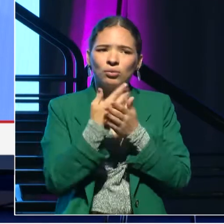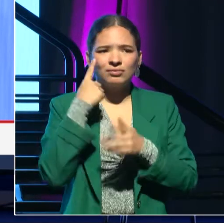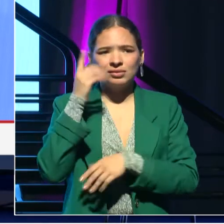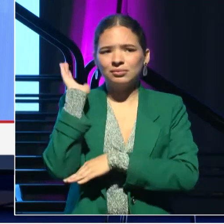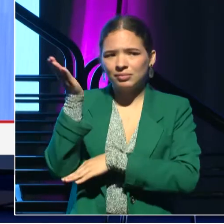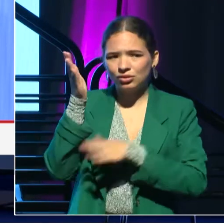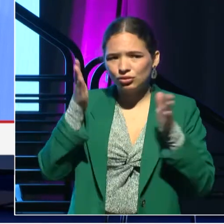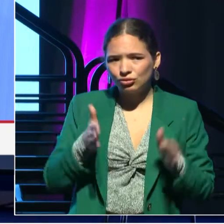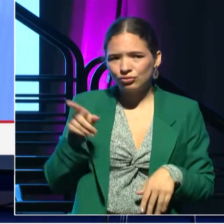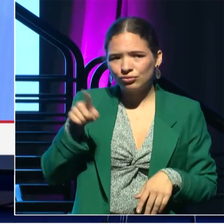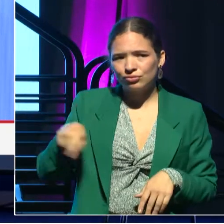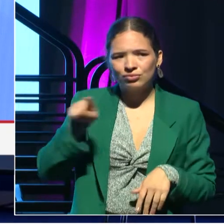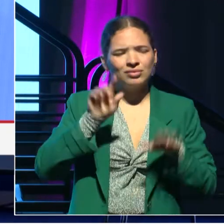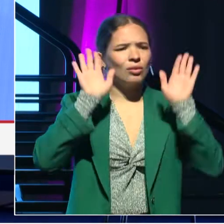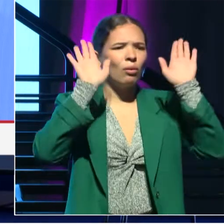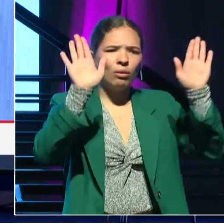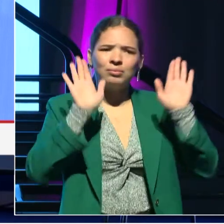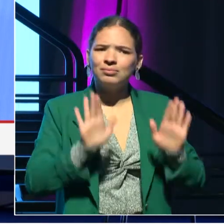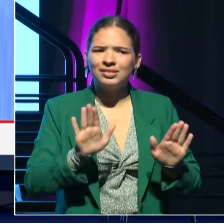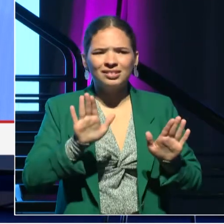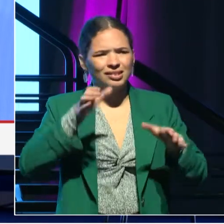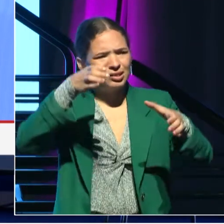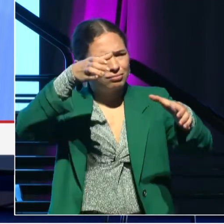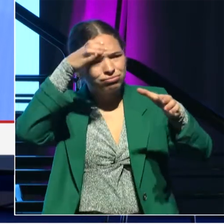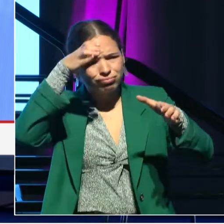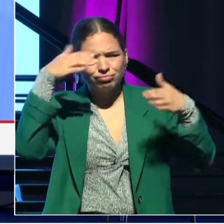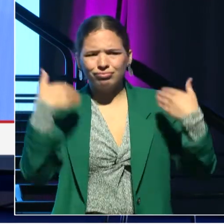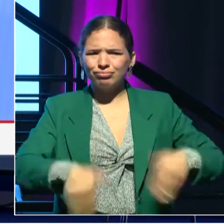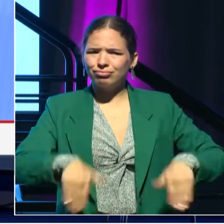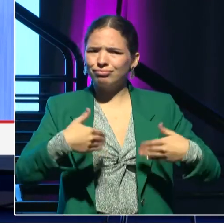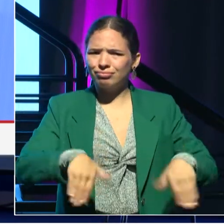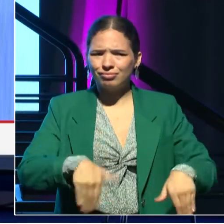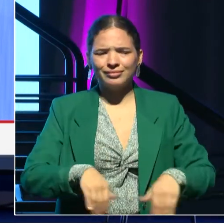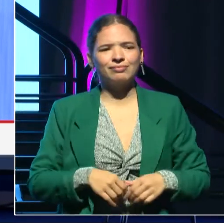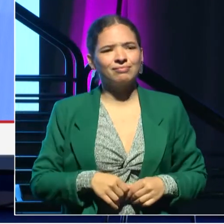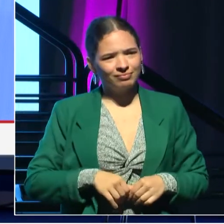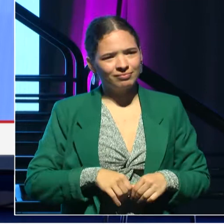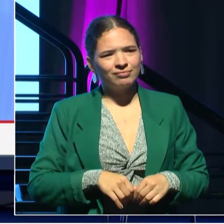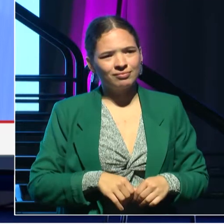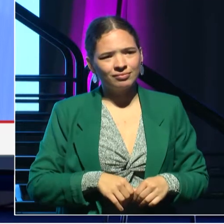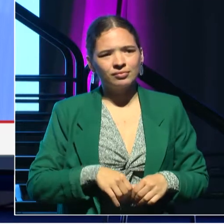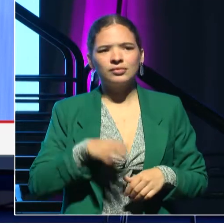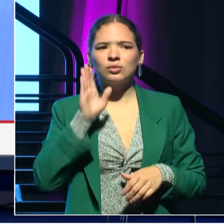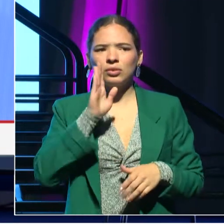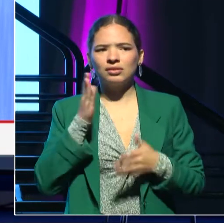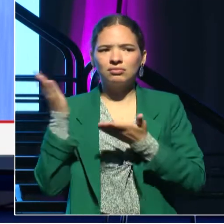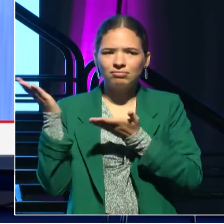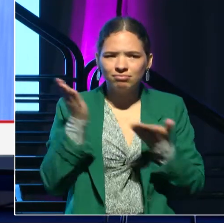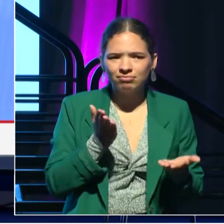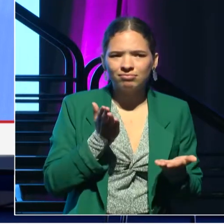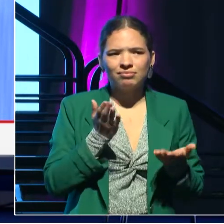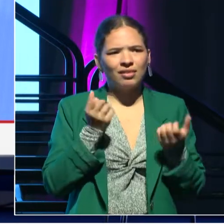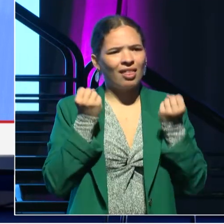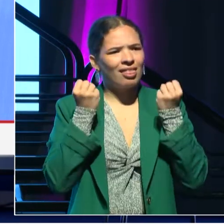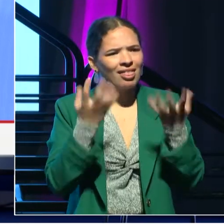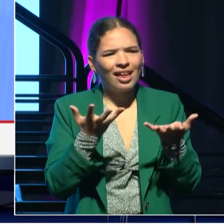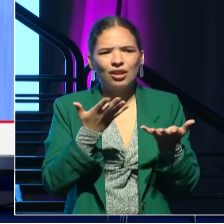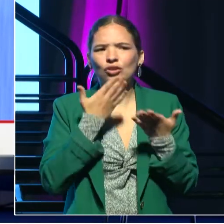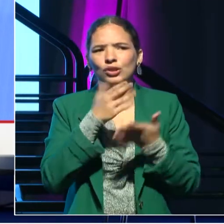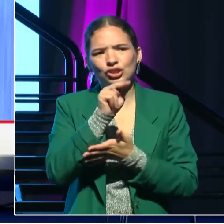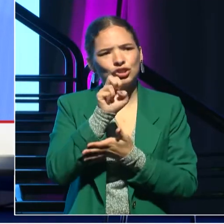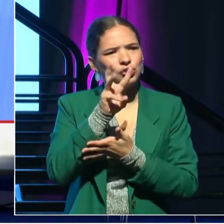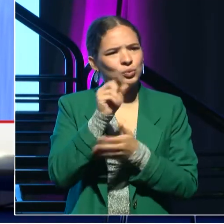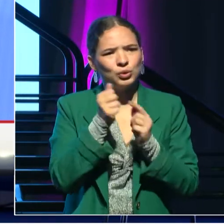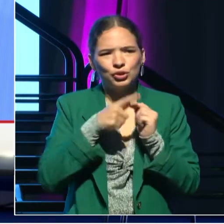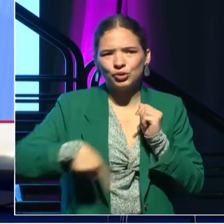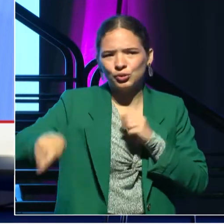awesome experts in this space who are going to bring so much to our conversation. And I want to especially